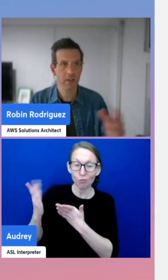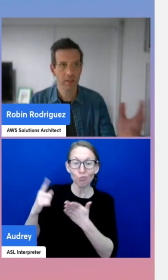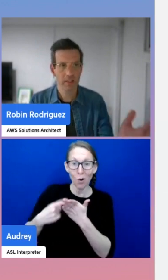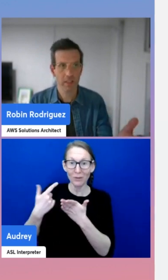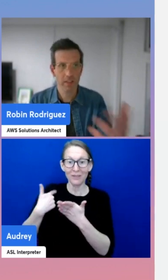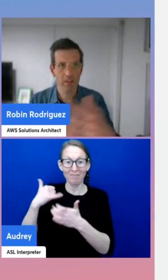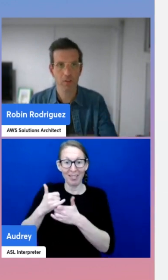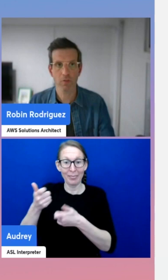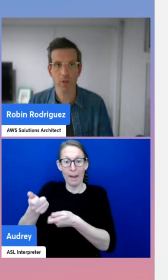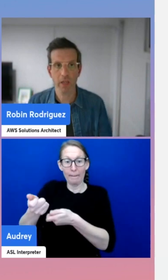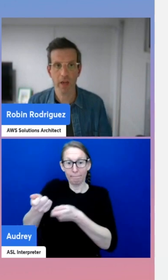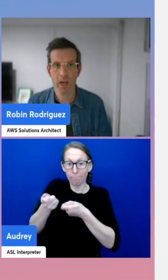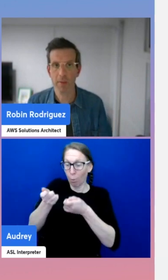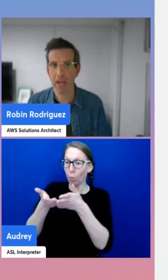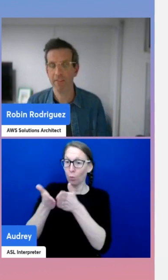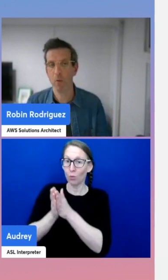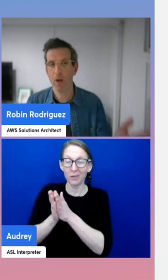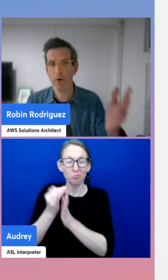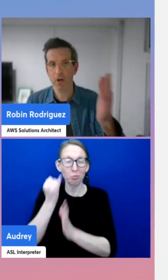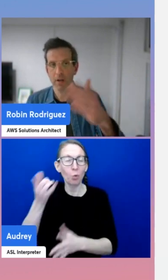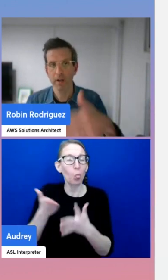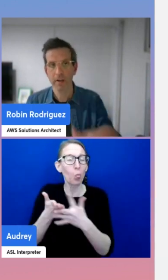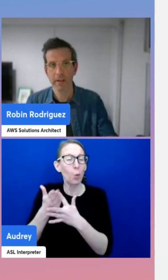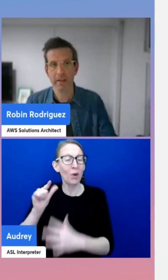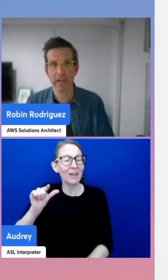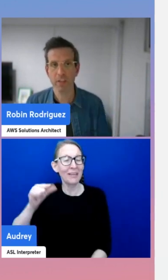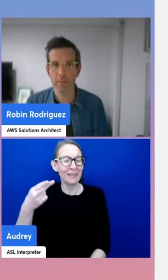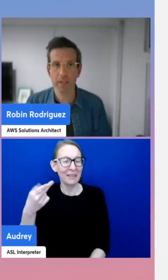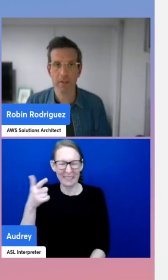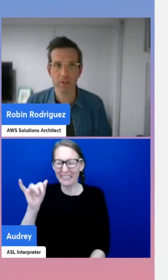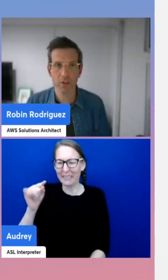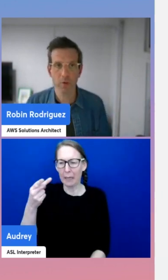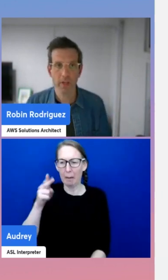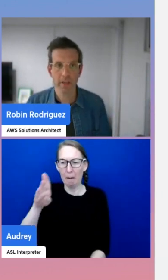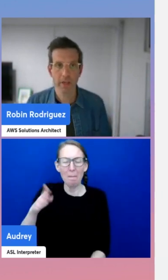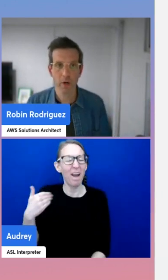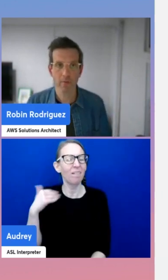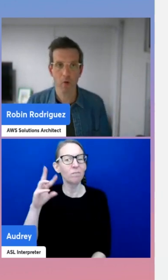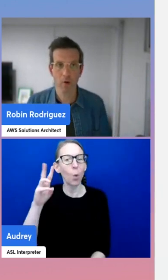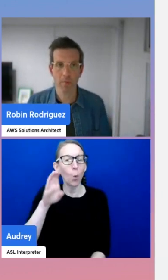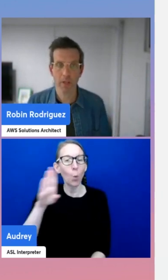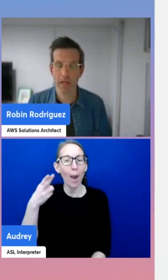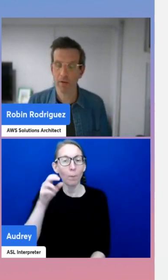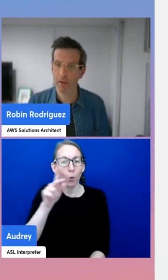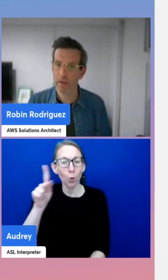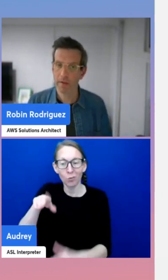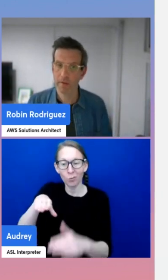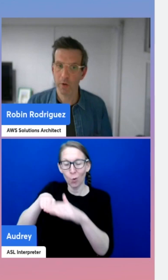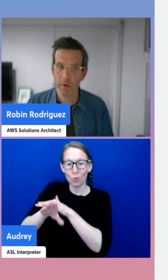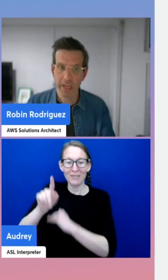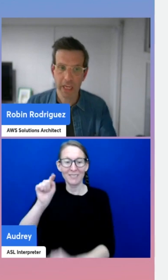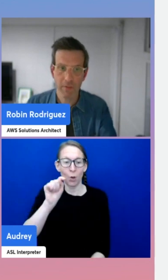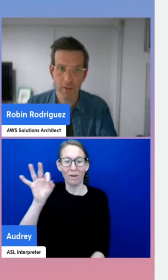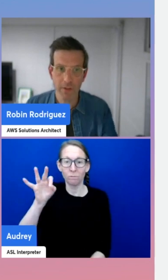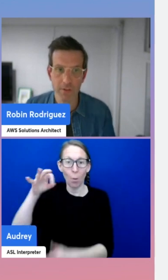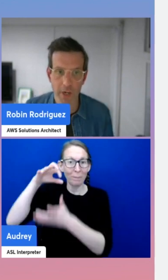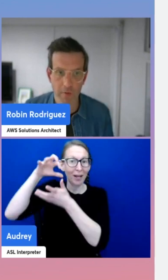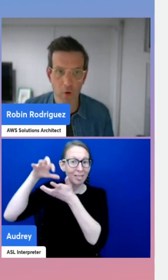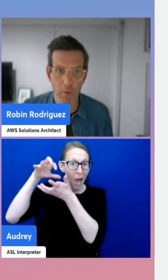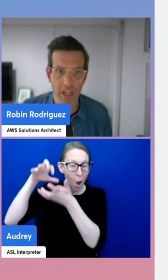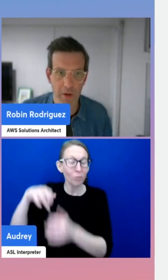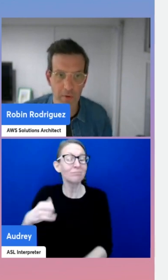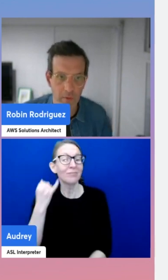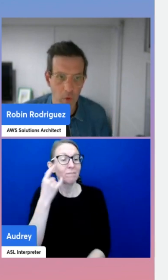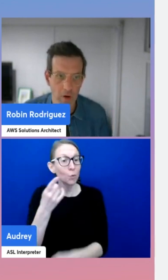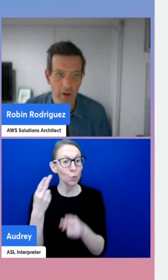request, let's say this is through GitHub, I have a webhook that takes me into Terraform Cloud. If you've used